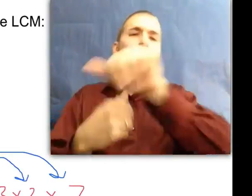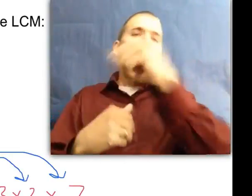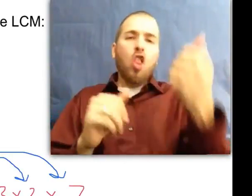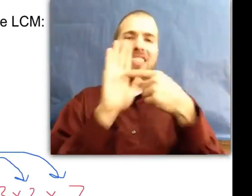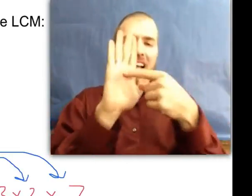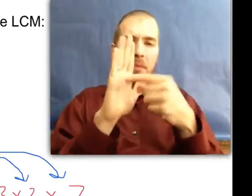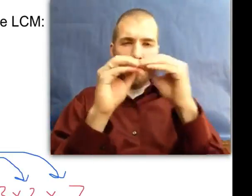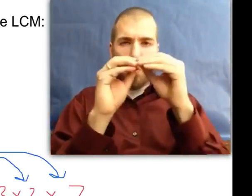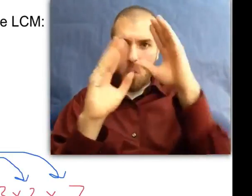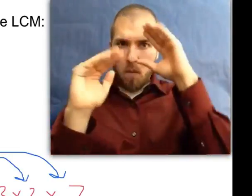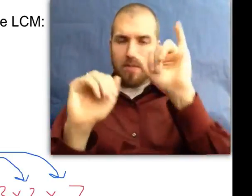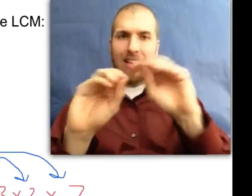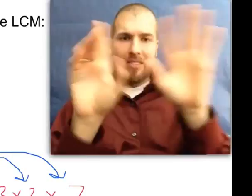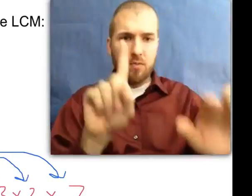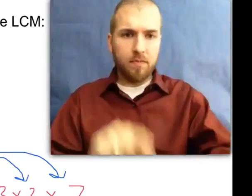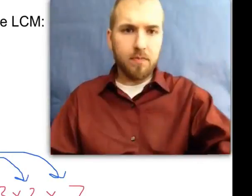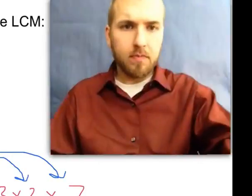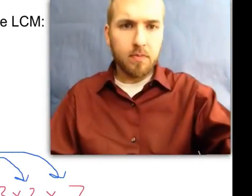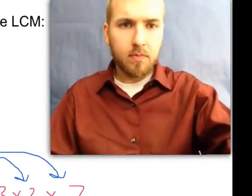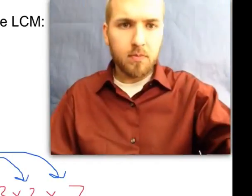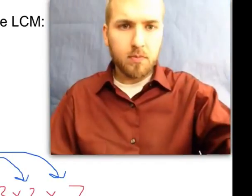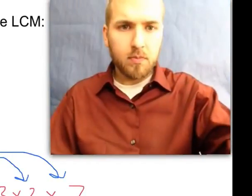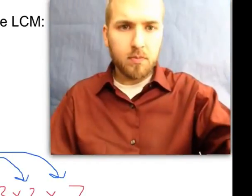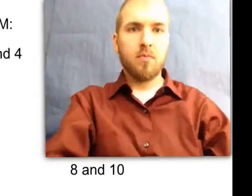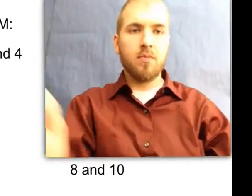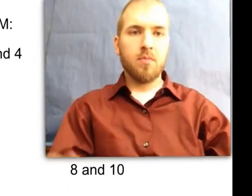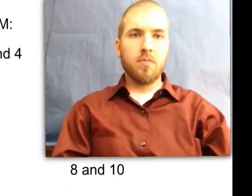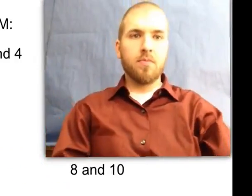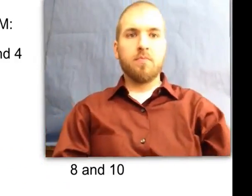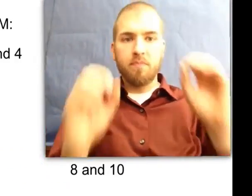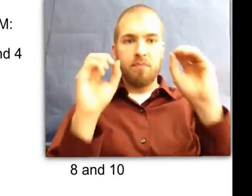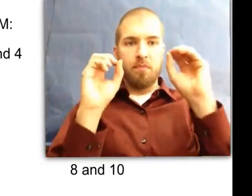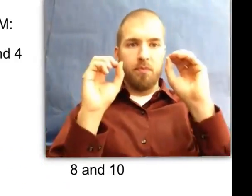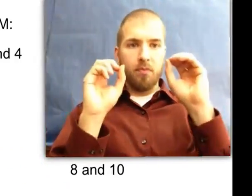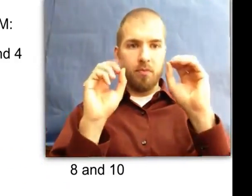And if anytime you have where there are two